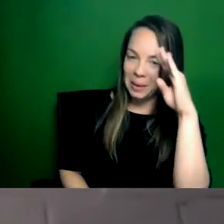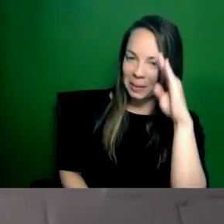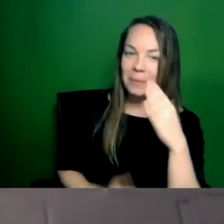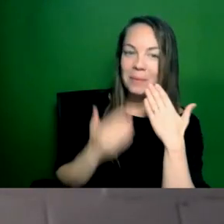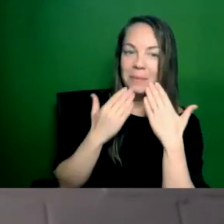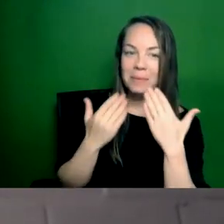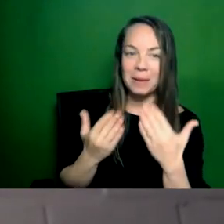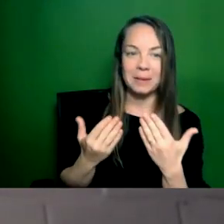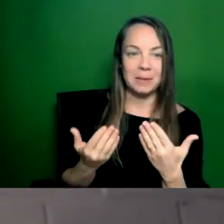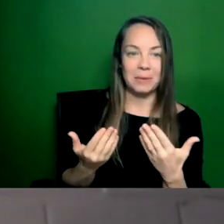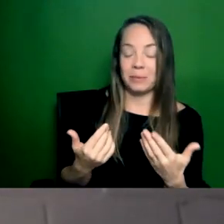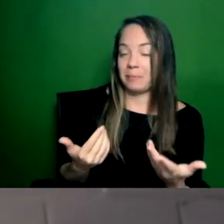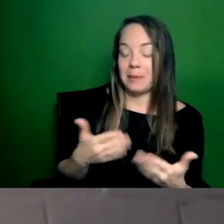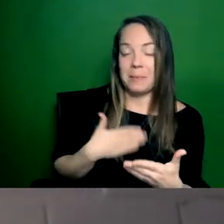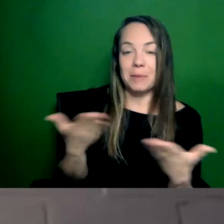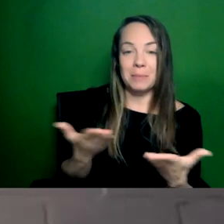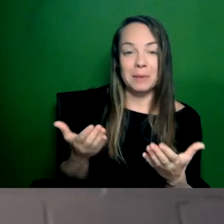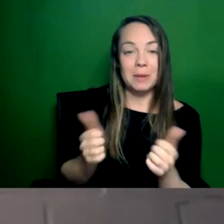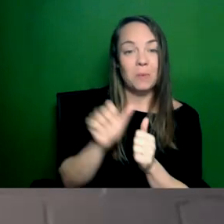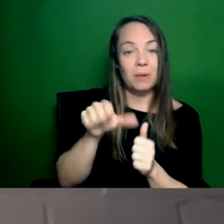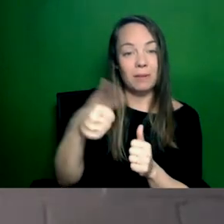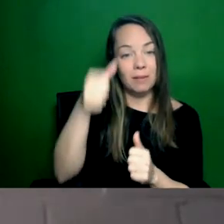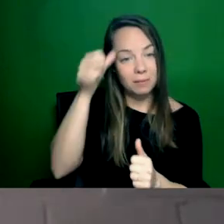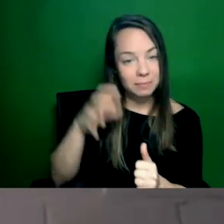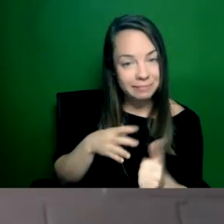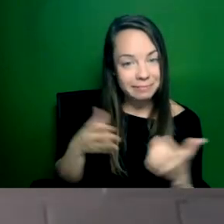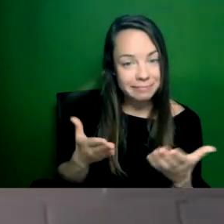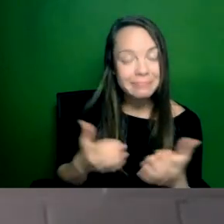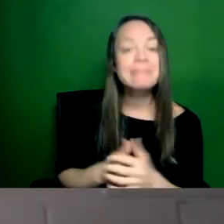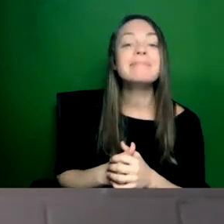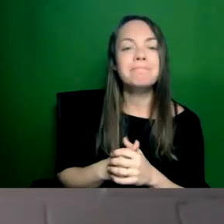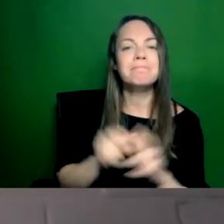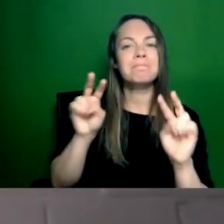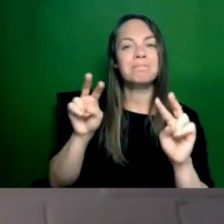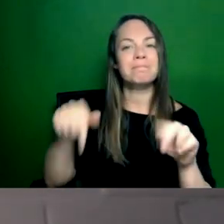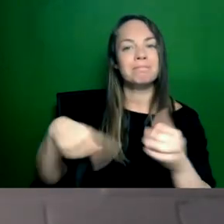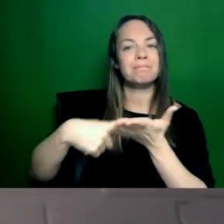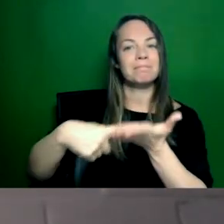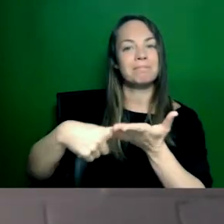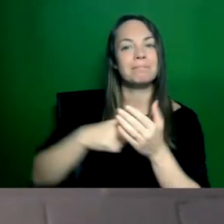these with my other panelists, and I'm looking forward to this conversation.